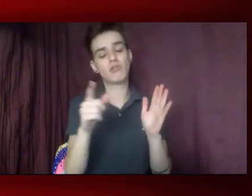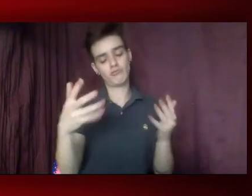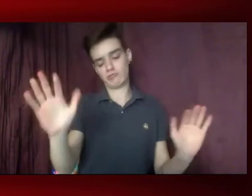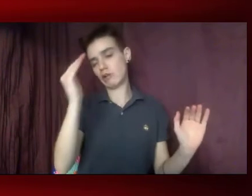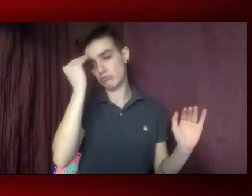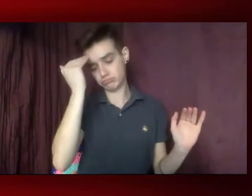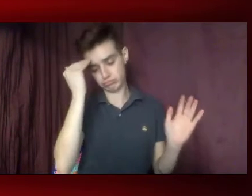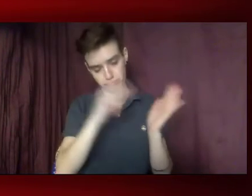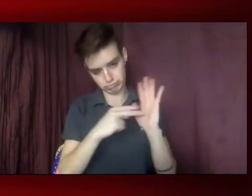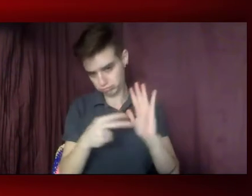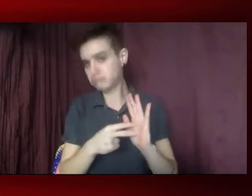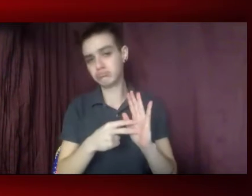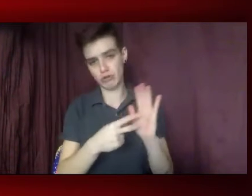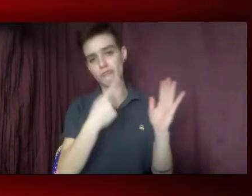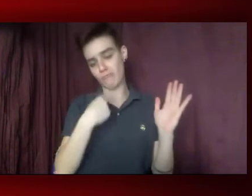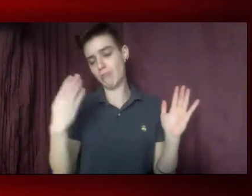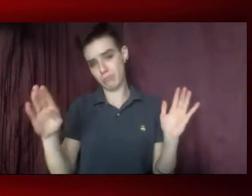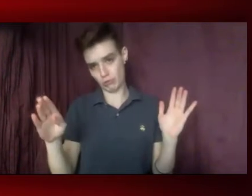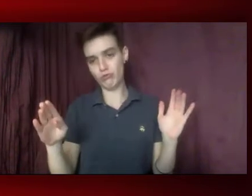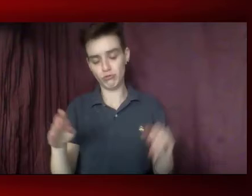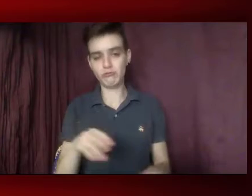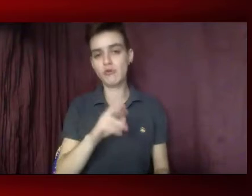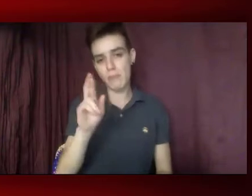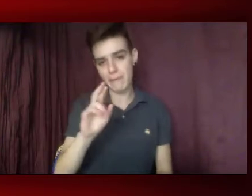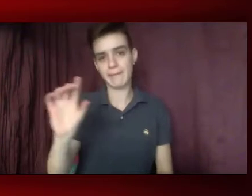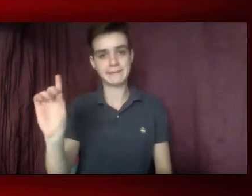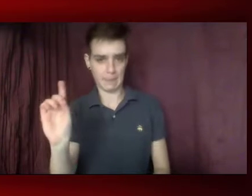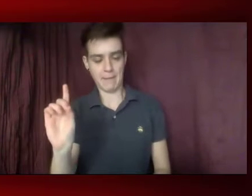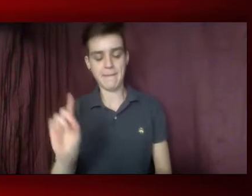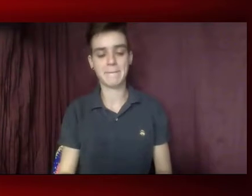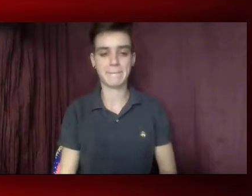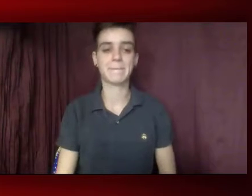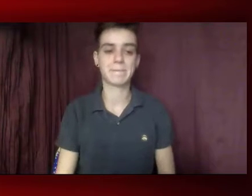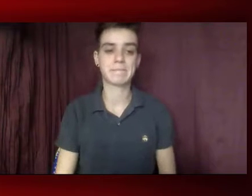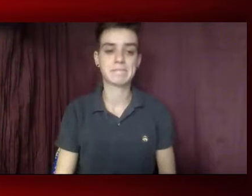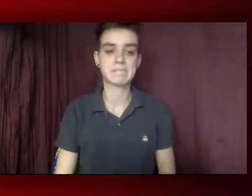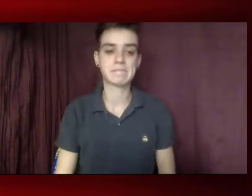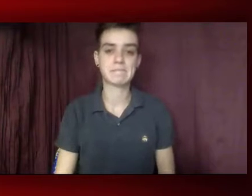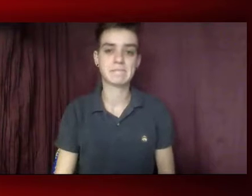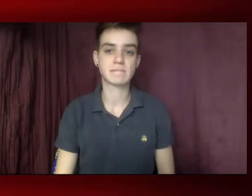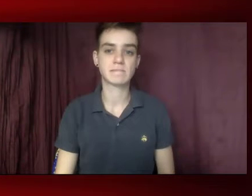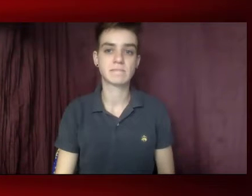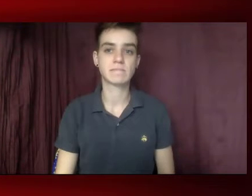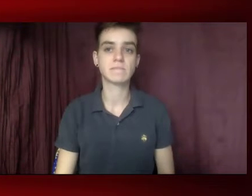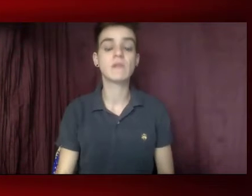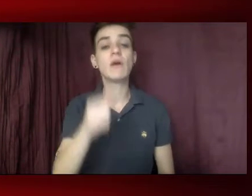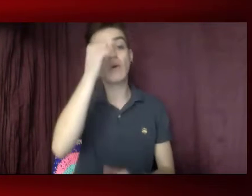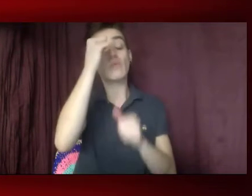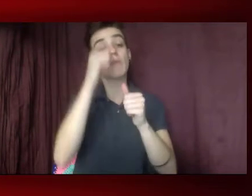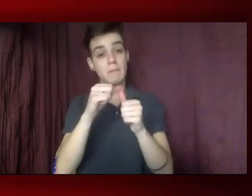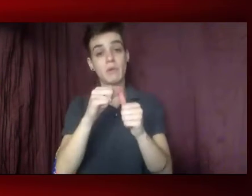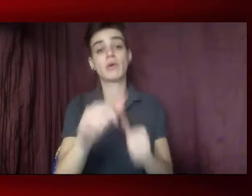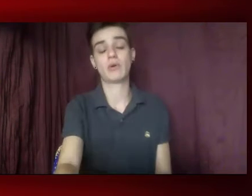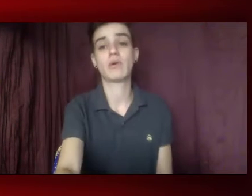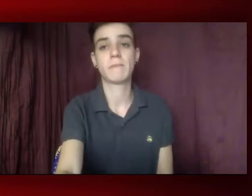those correspond with. They correspond with the political parties of the people who represent you. Remember, after the